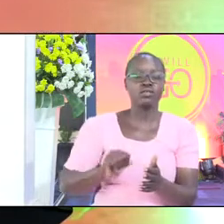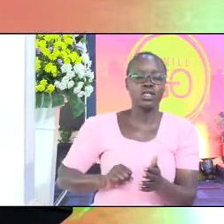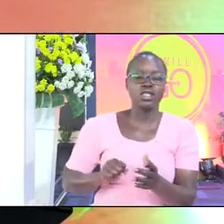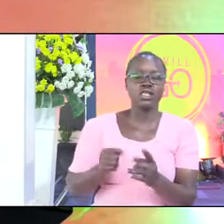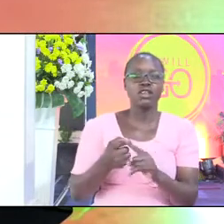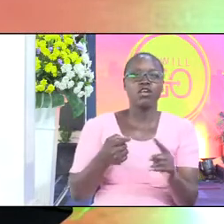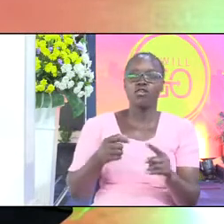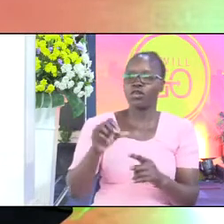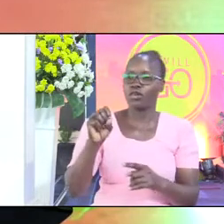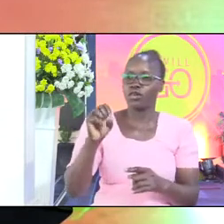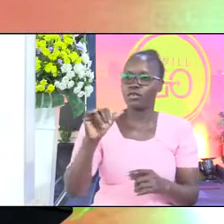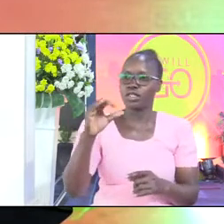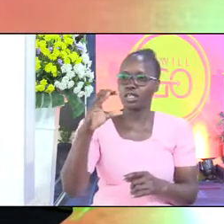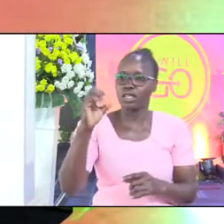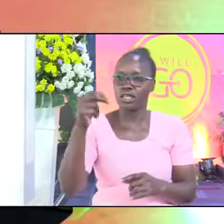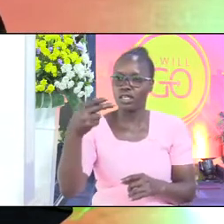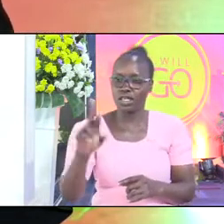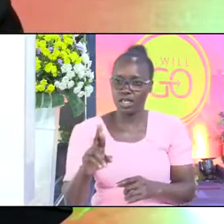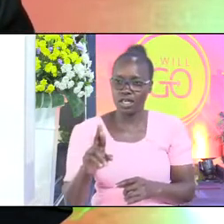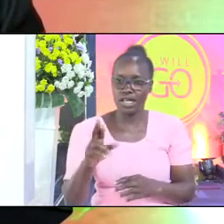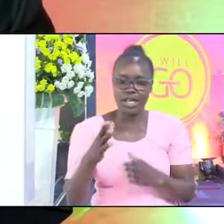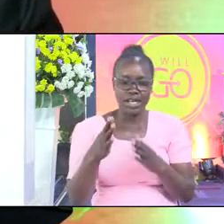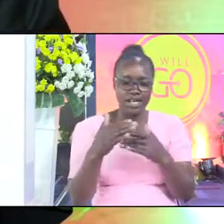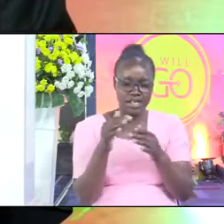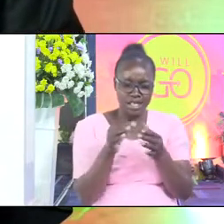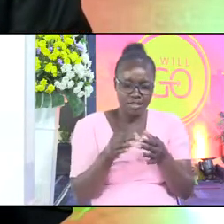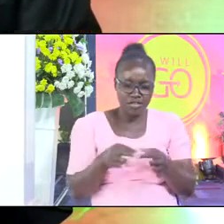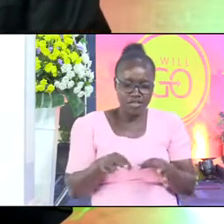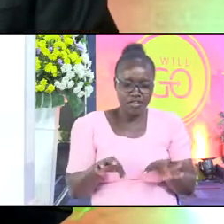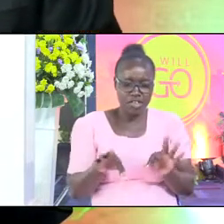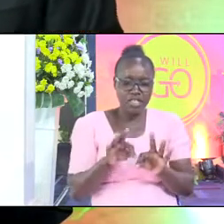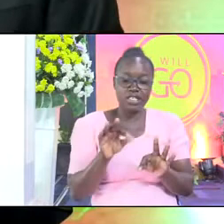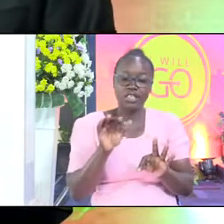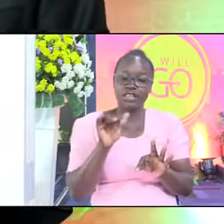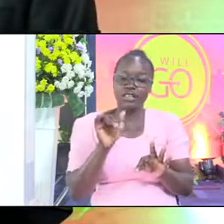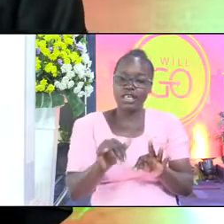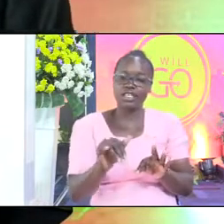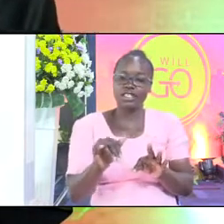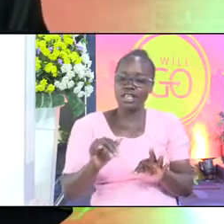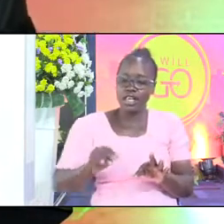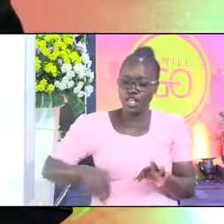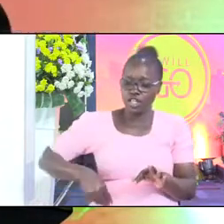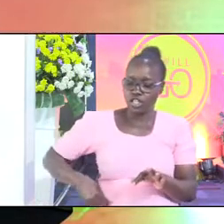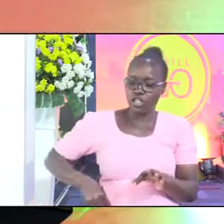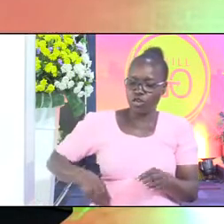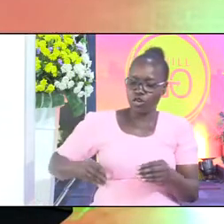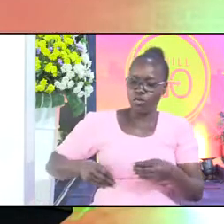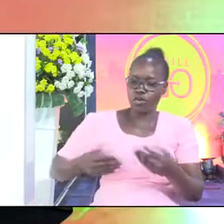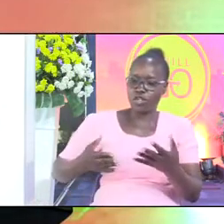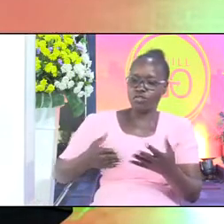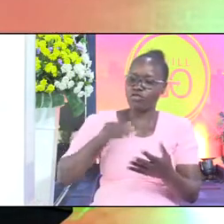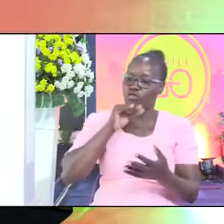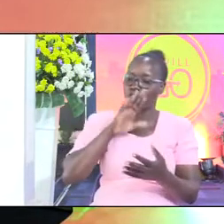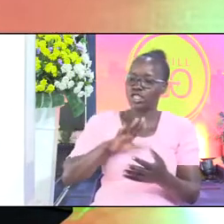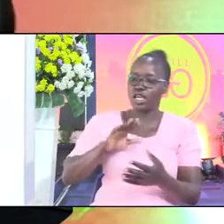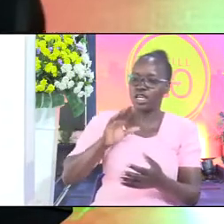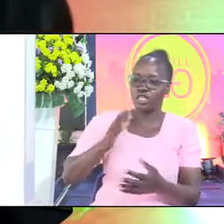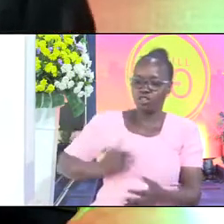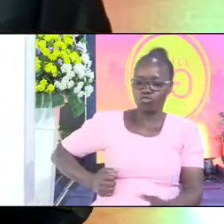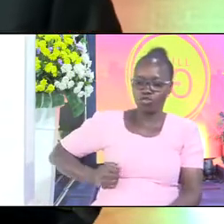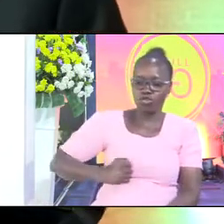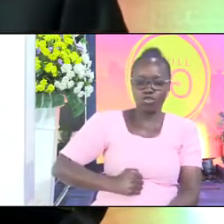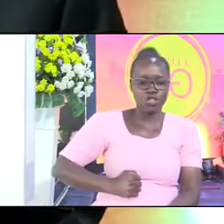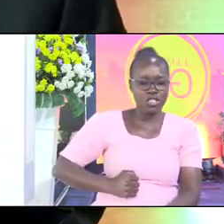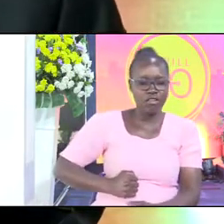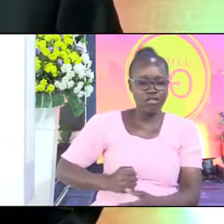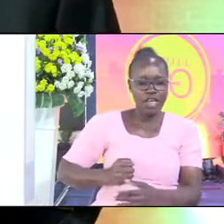of Sychar, near the field that Jacob gave to his son Joseph. Joseph's